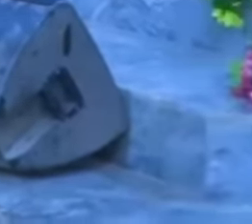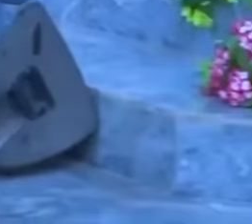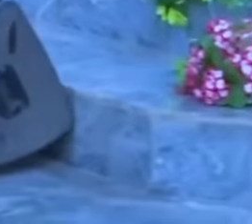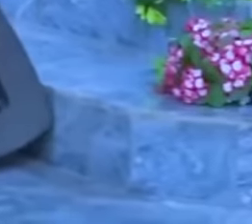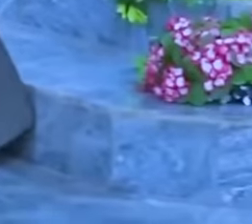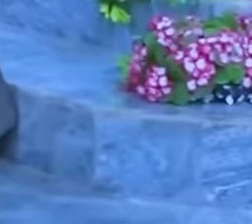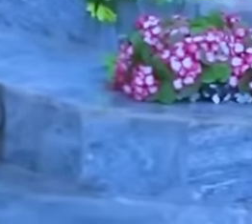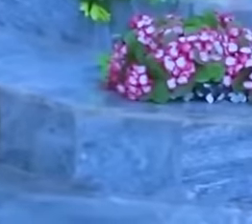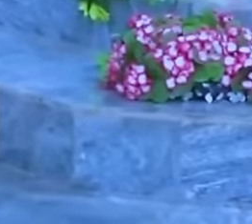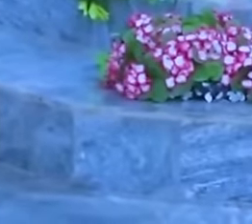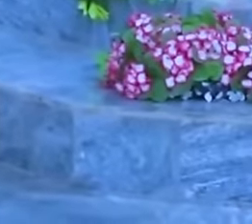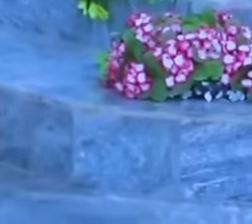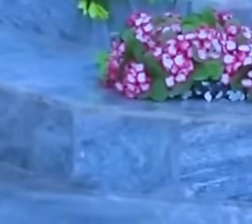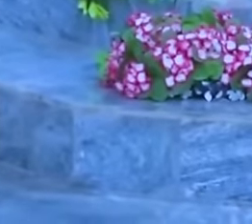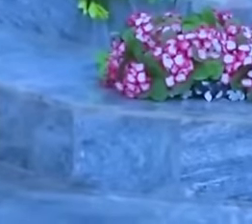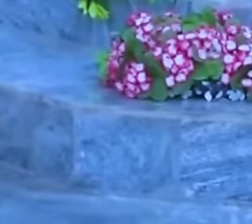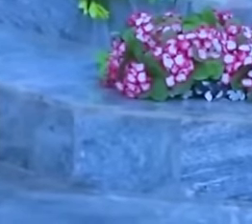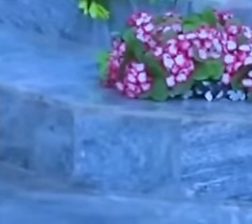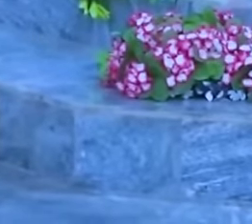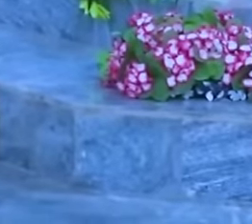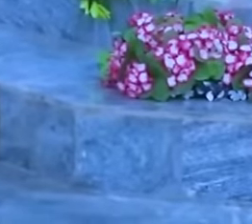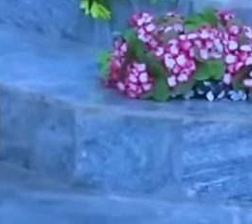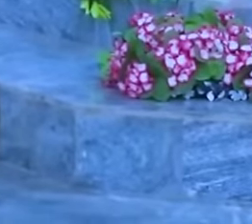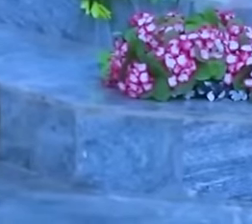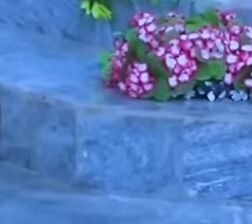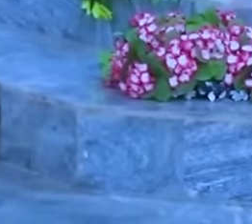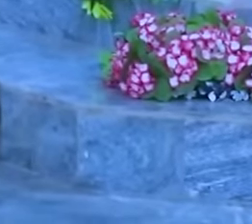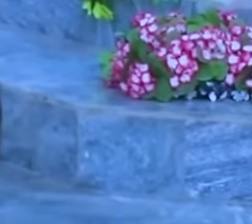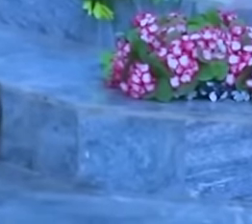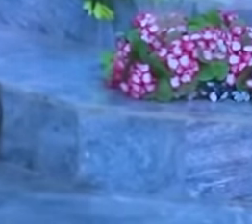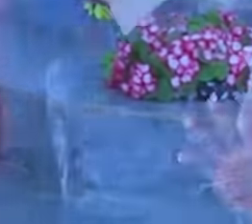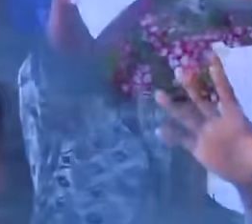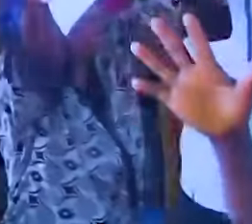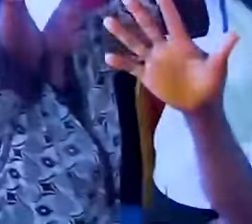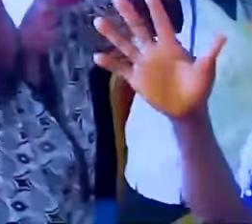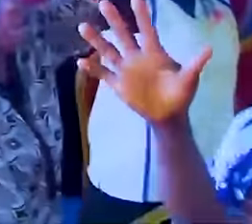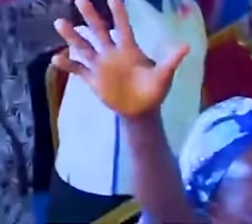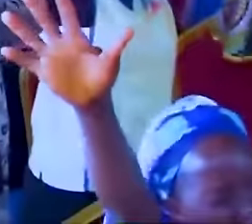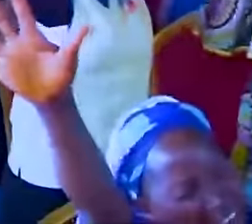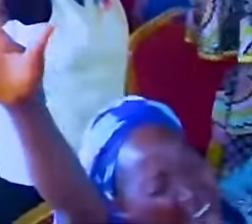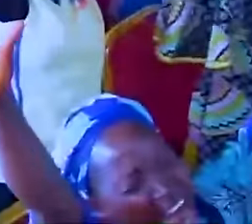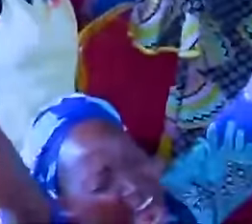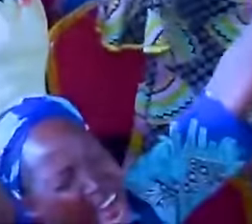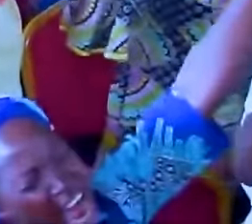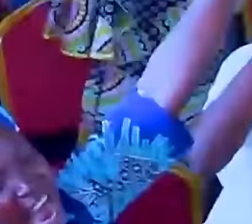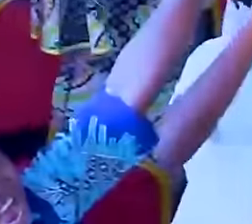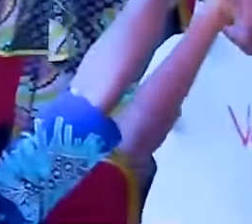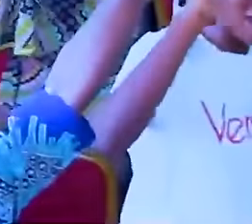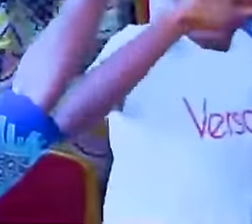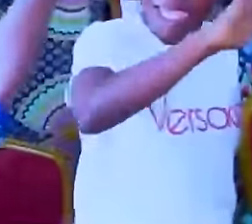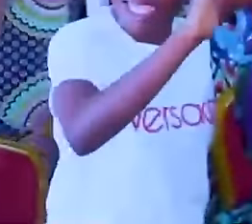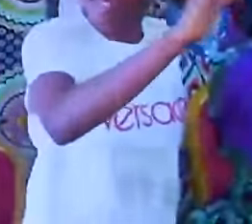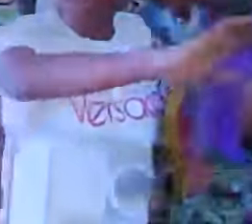popular. You know that you are there. Oh, boy, I'm sure.